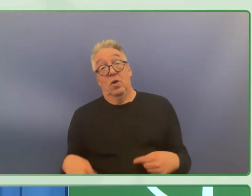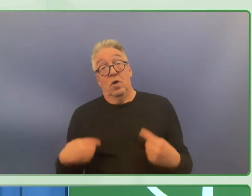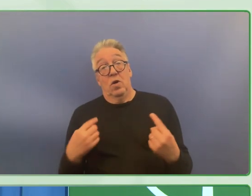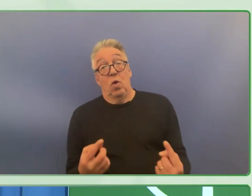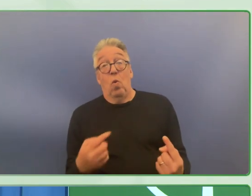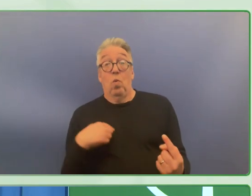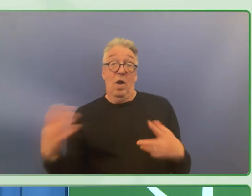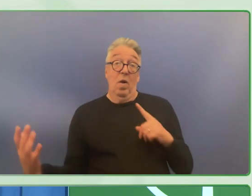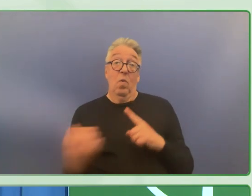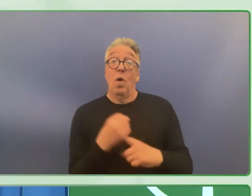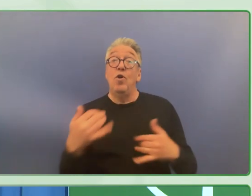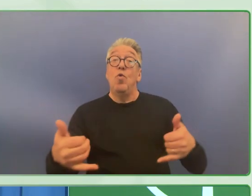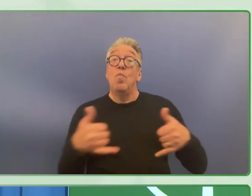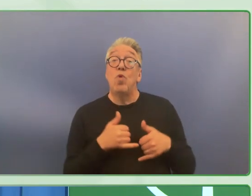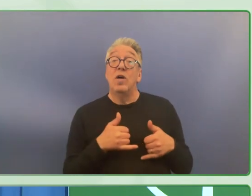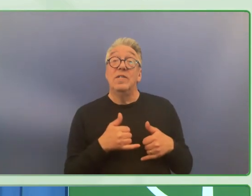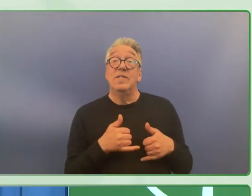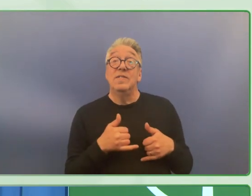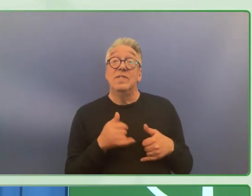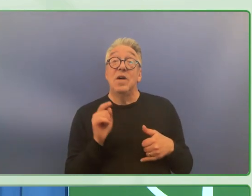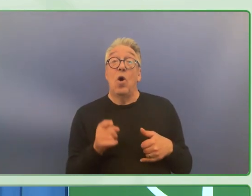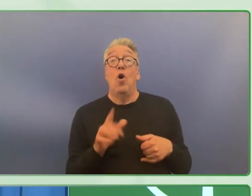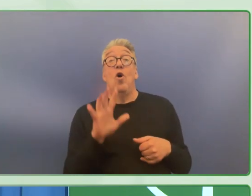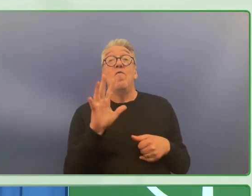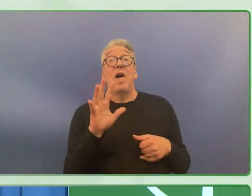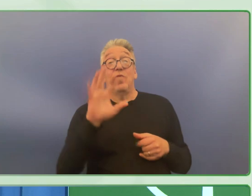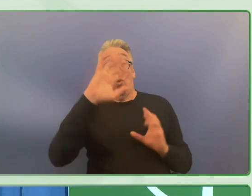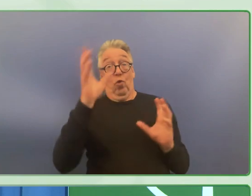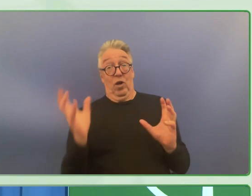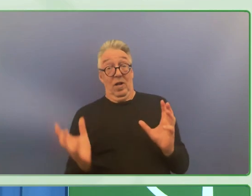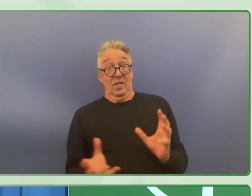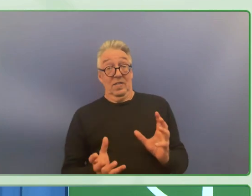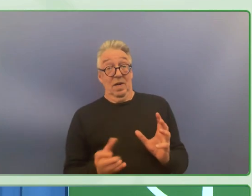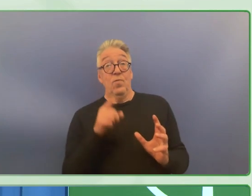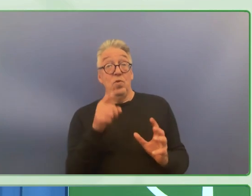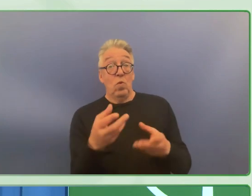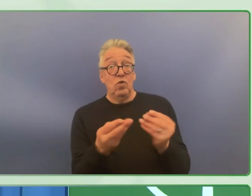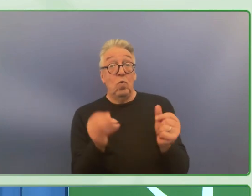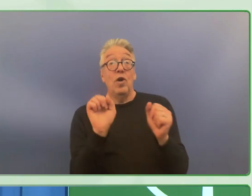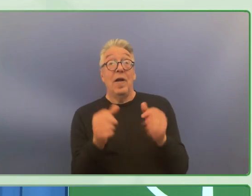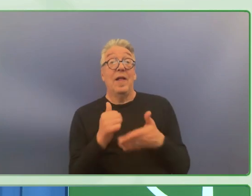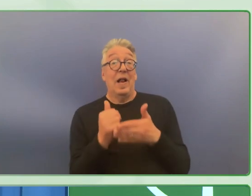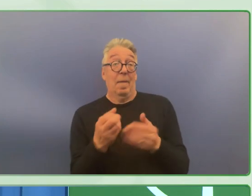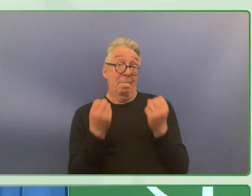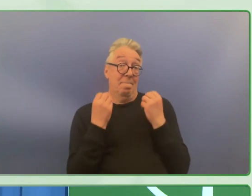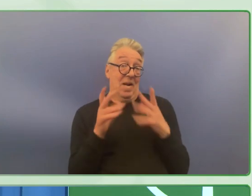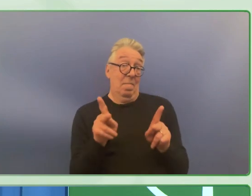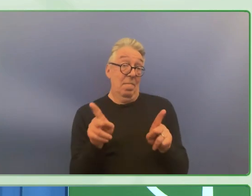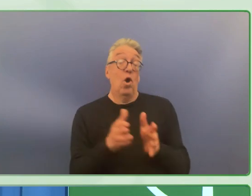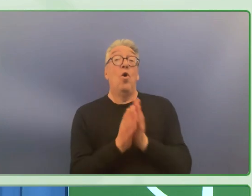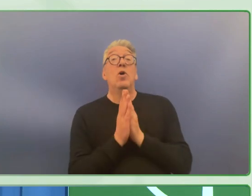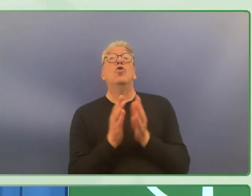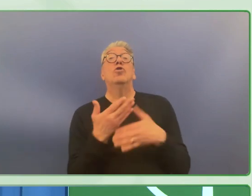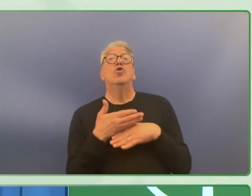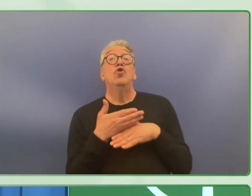help one, help many. Your solution can help people, many people who need it. Please share it. Thank